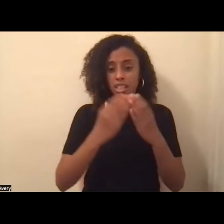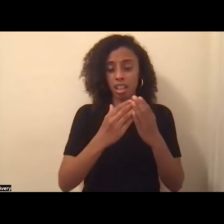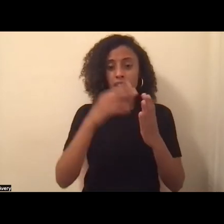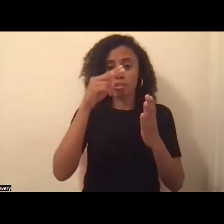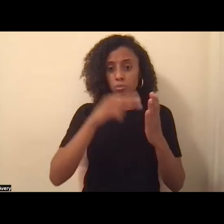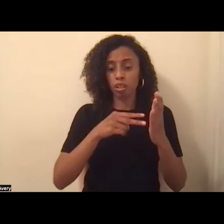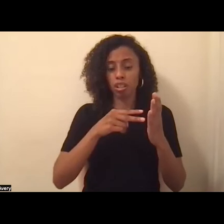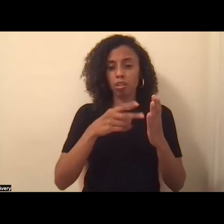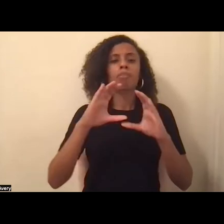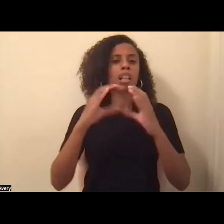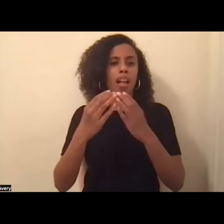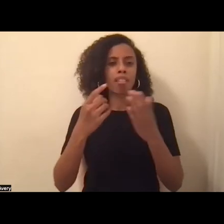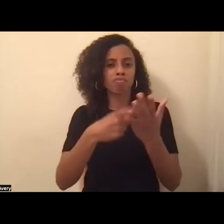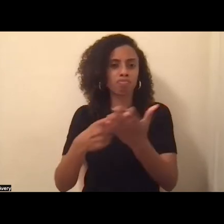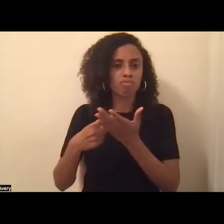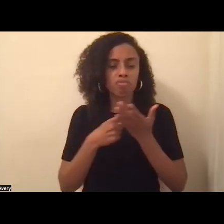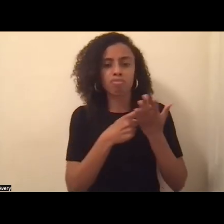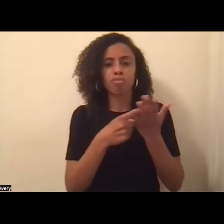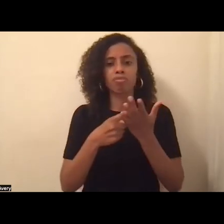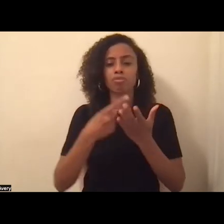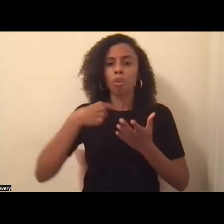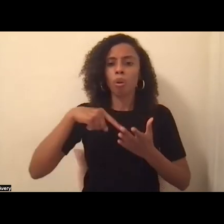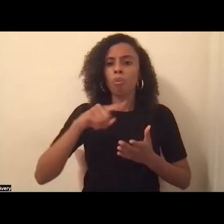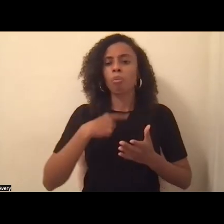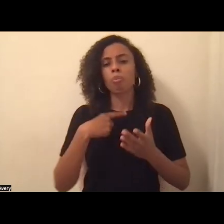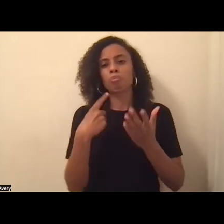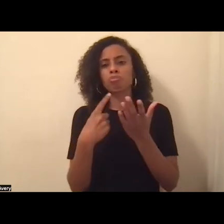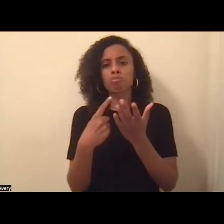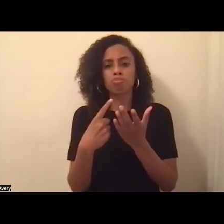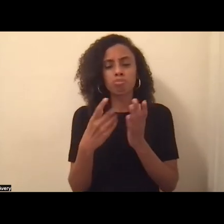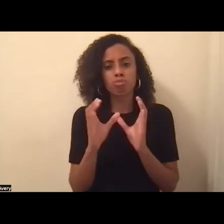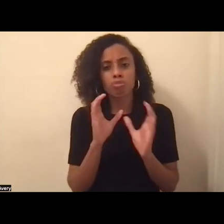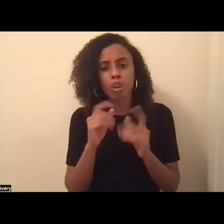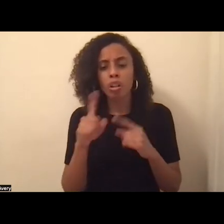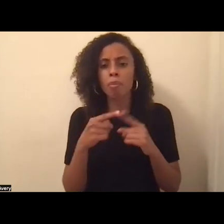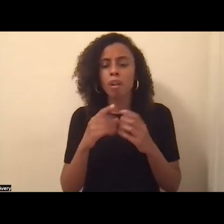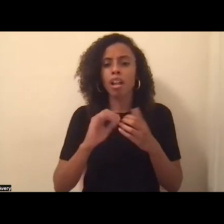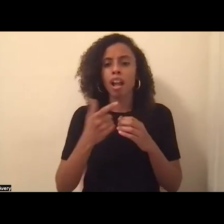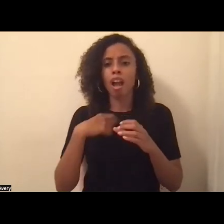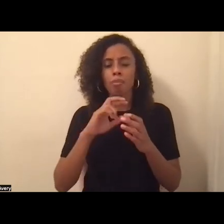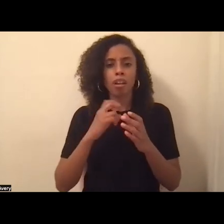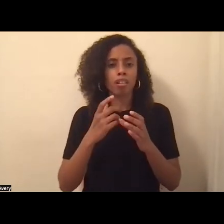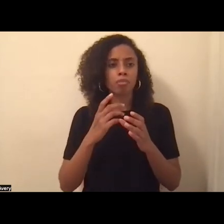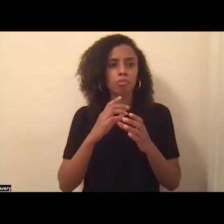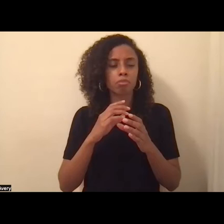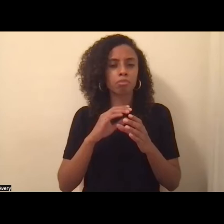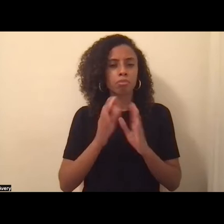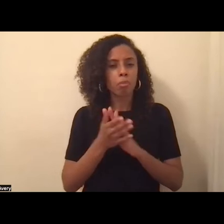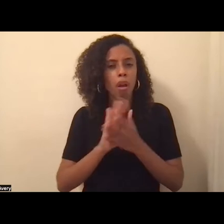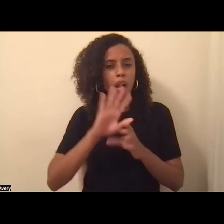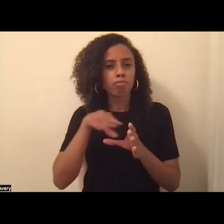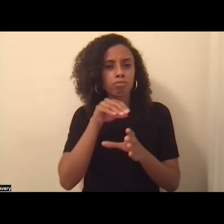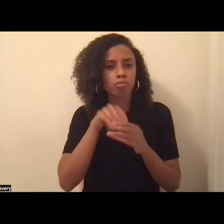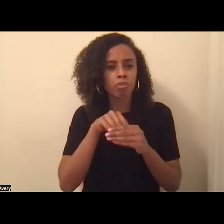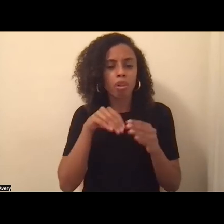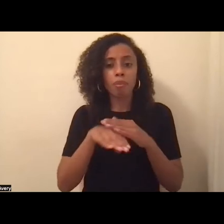class conversation, we talked about how really as we engage in these texts, Bell Hooks is